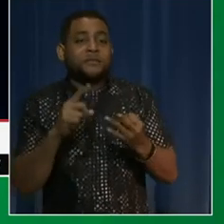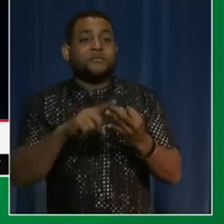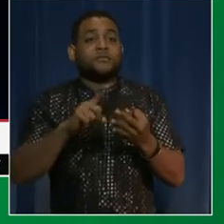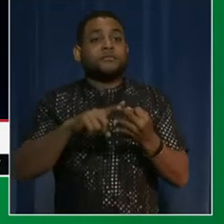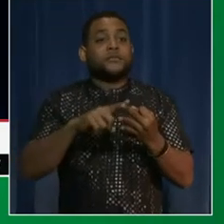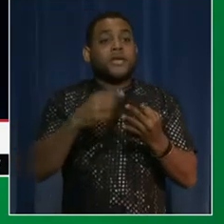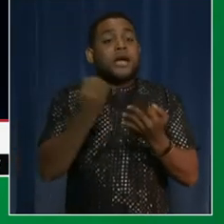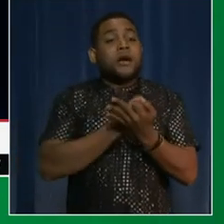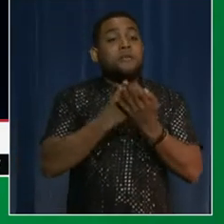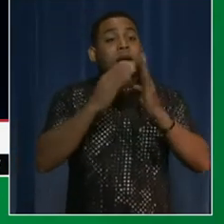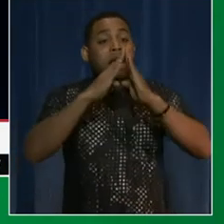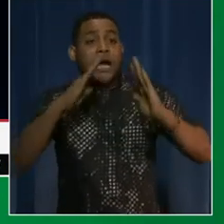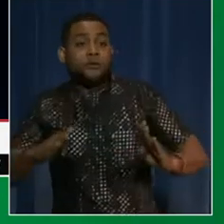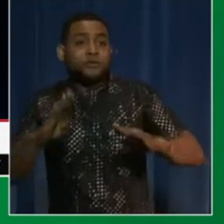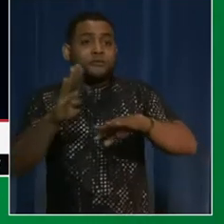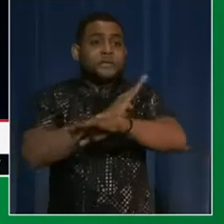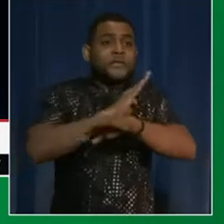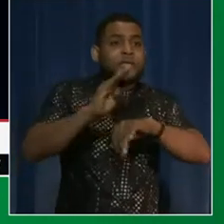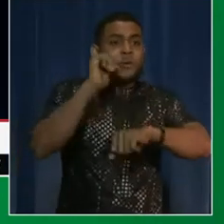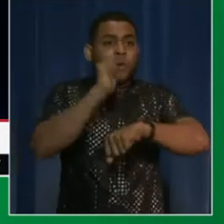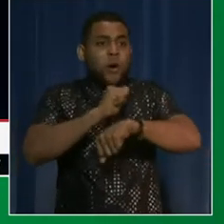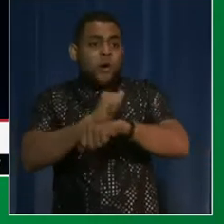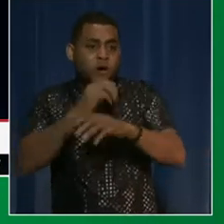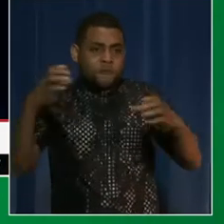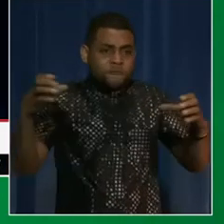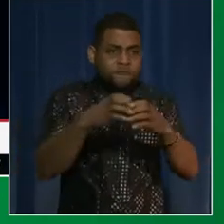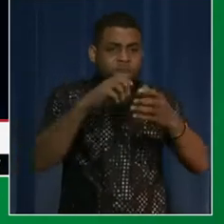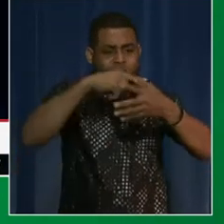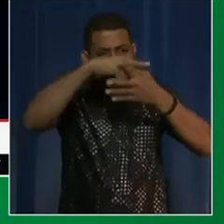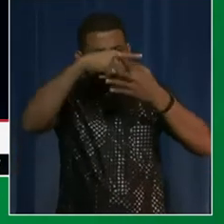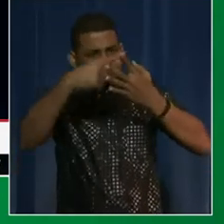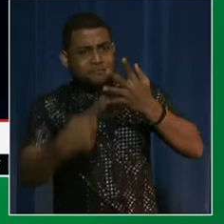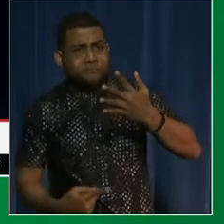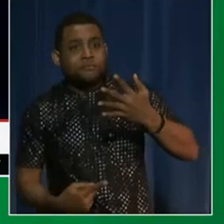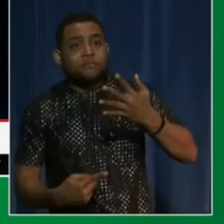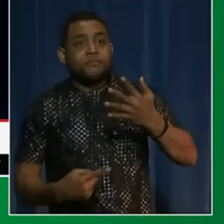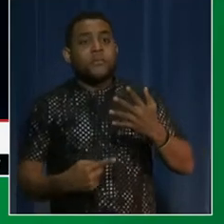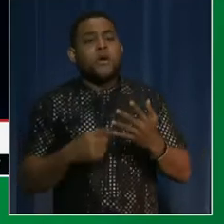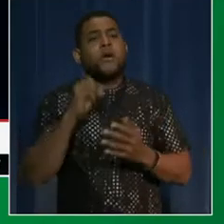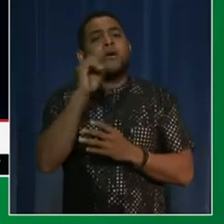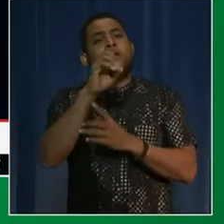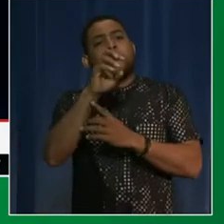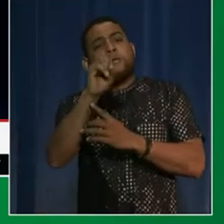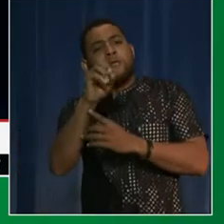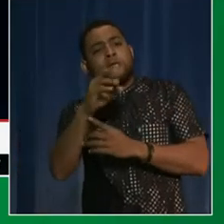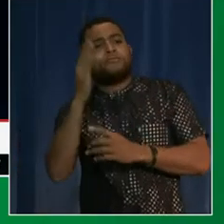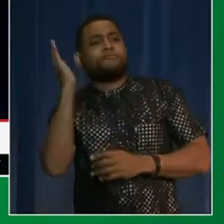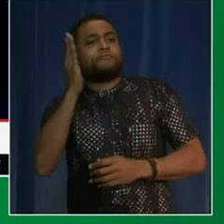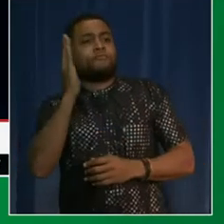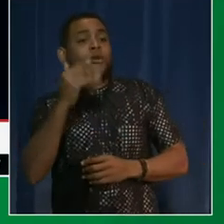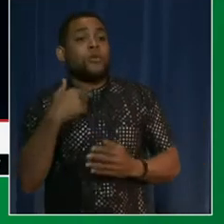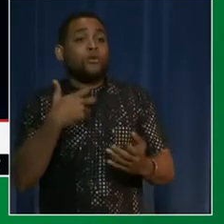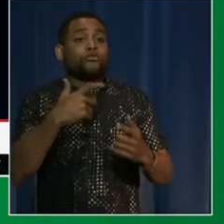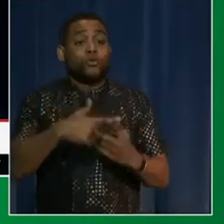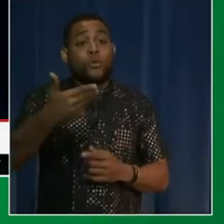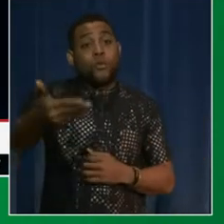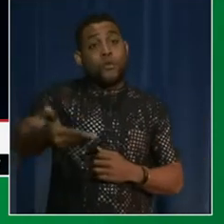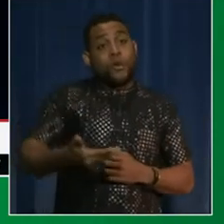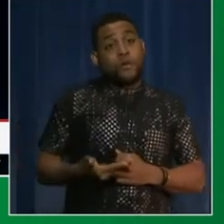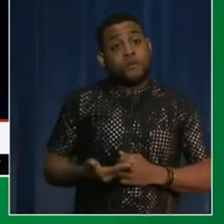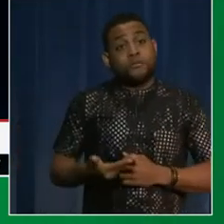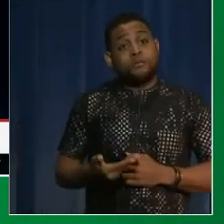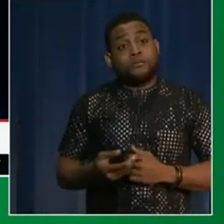workforce. Now, to kick things off, a name, a face you're all familiar with, I'd like to welcome the Deputy Mayor for Planning and Economic Development,